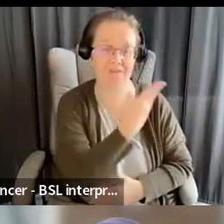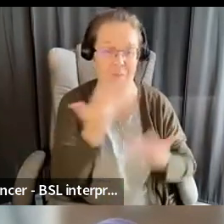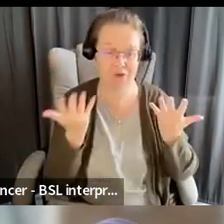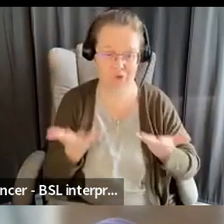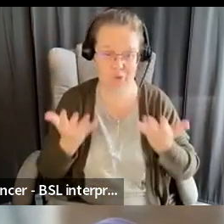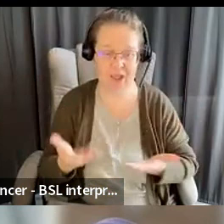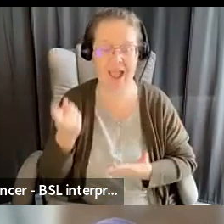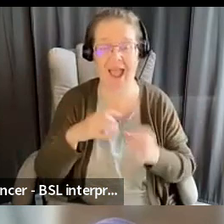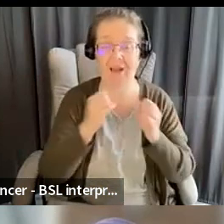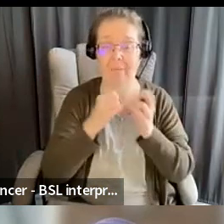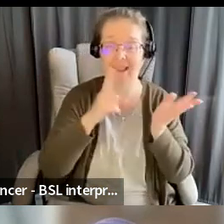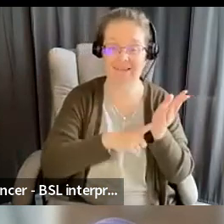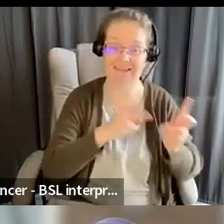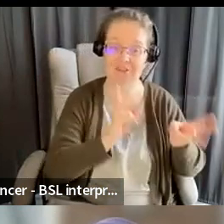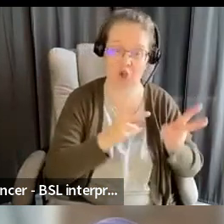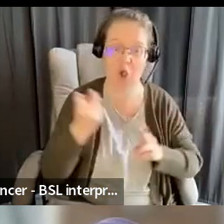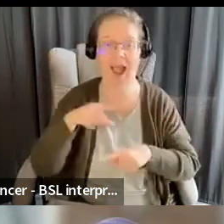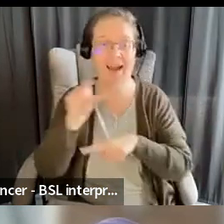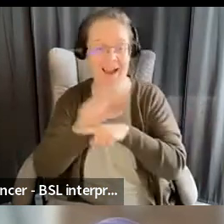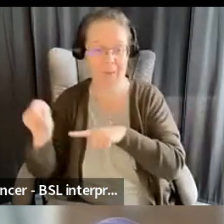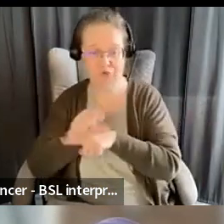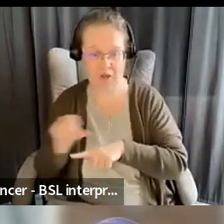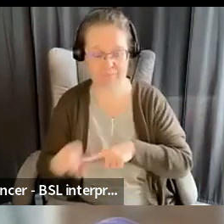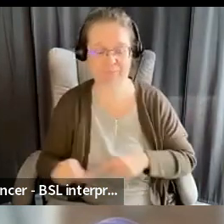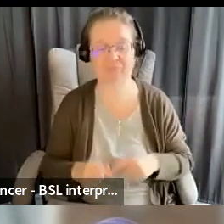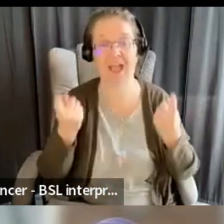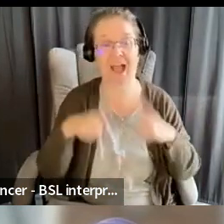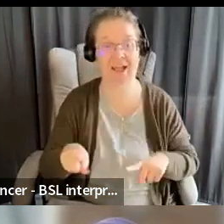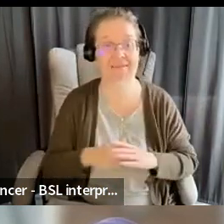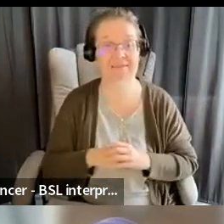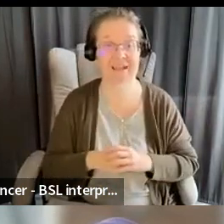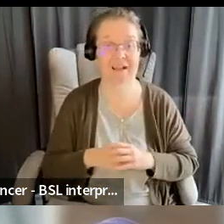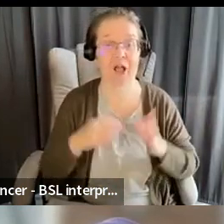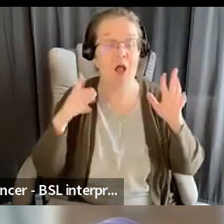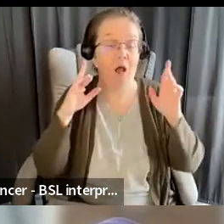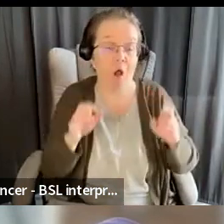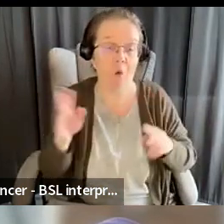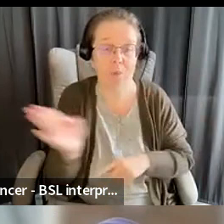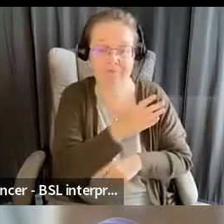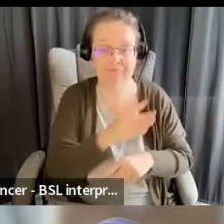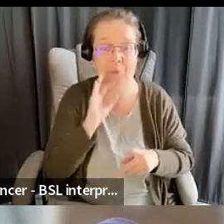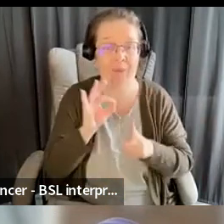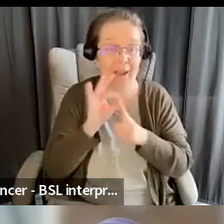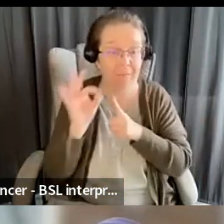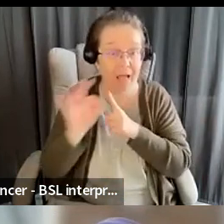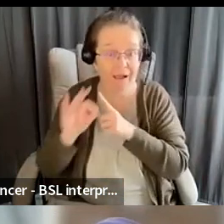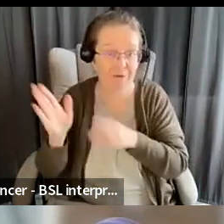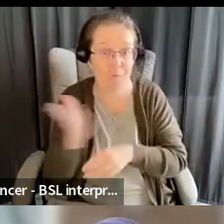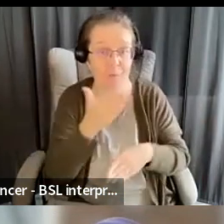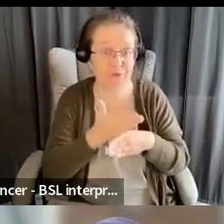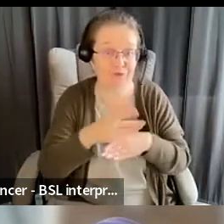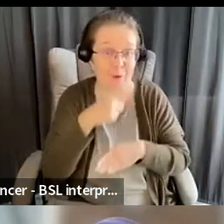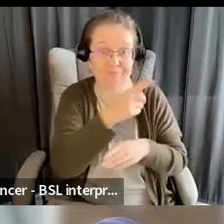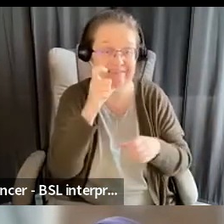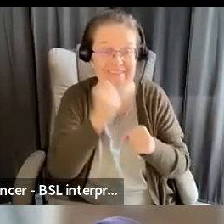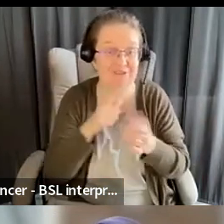and to our BSL interpreter and captioner. And I hope you will all apply for jobs at CGI